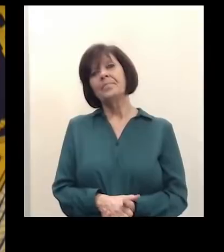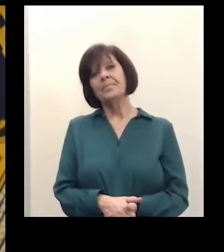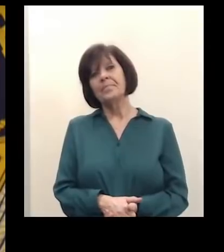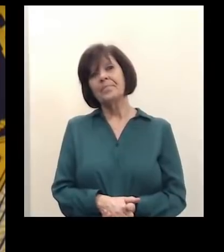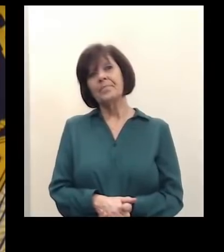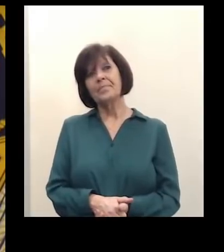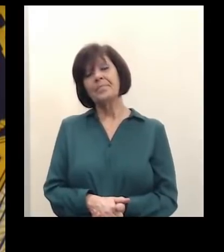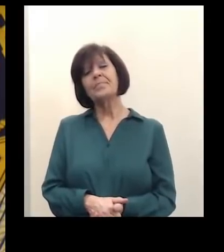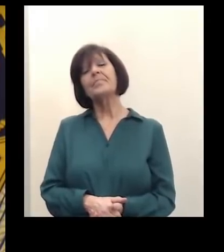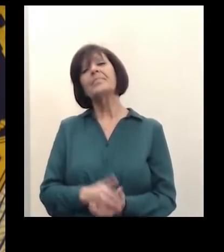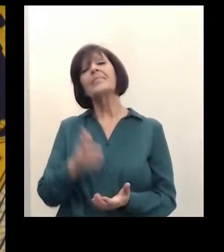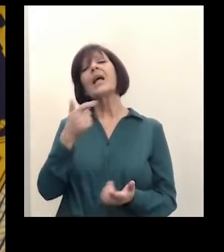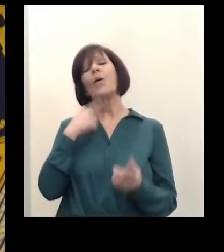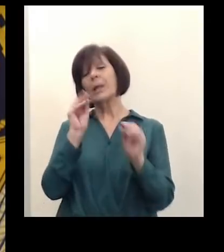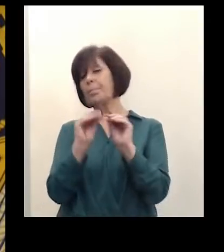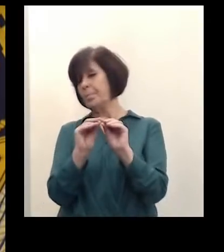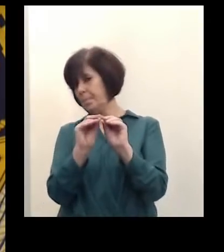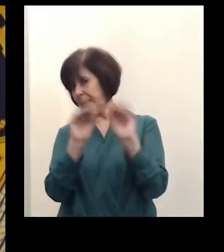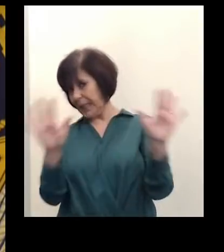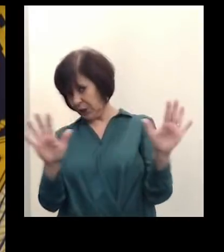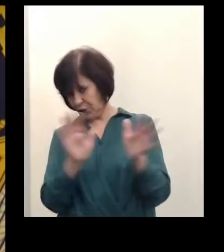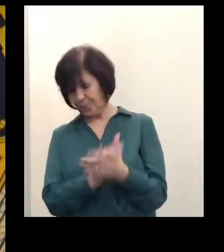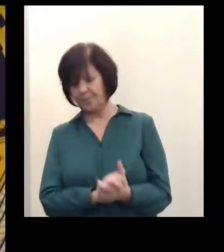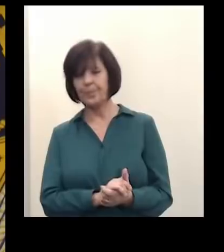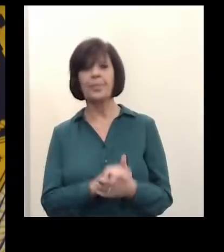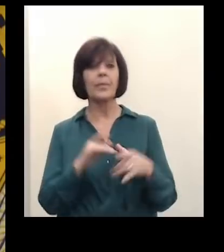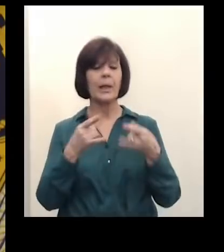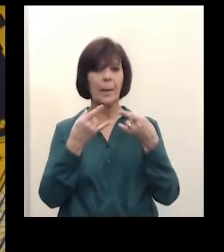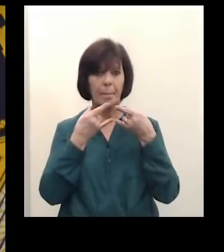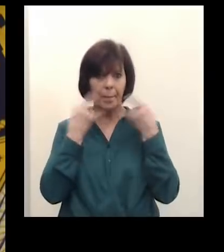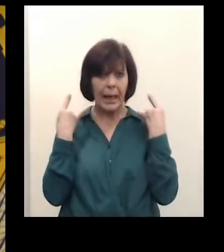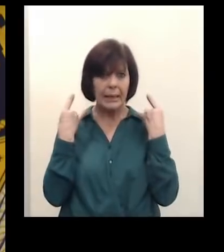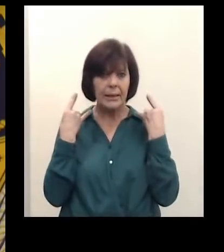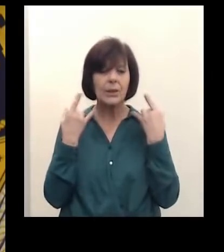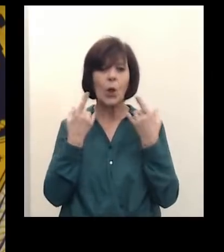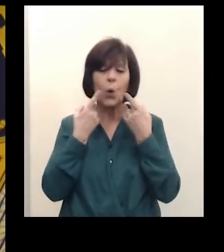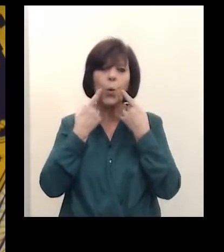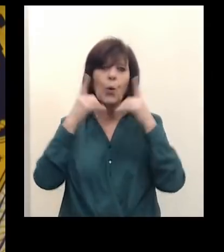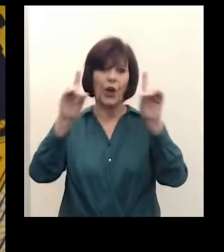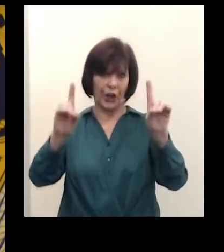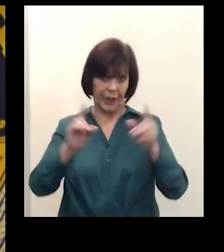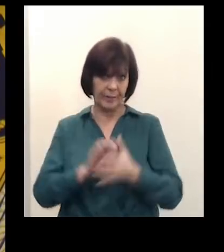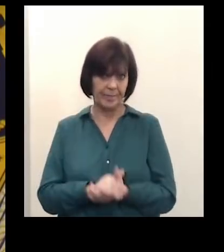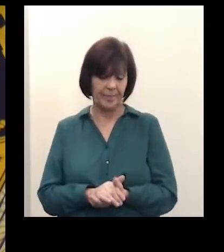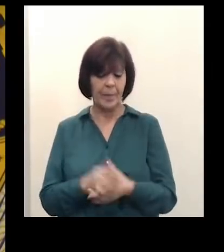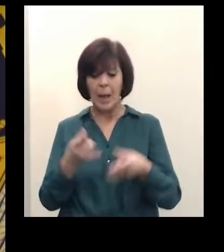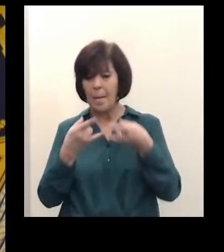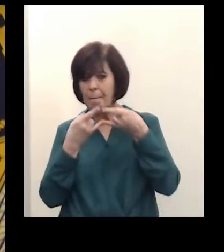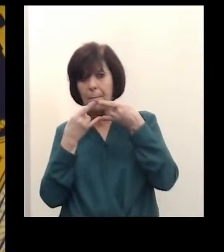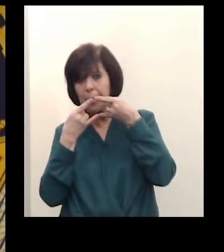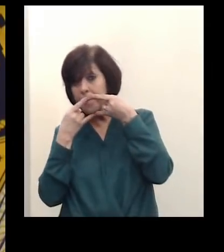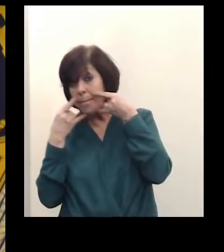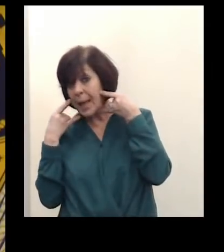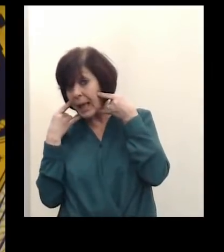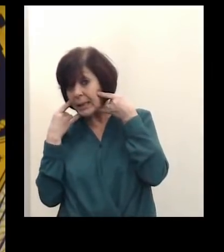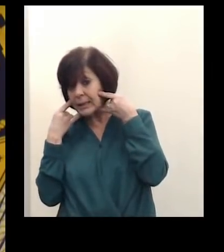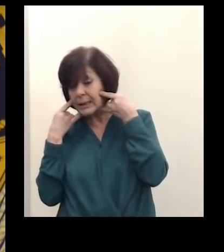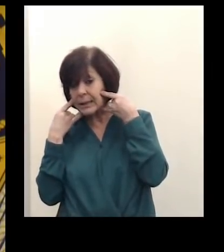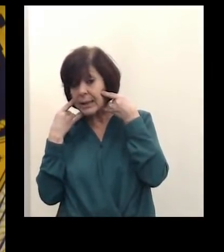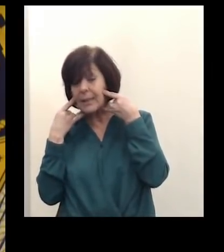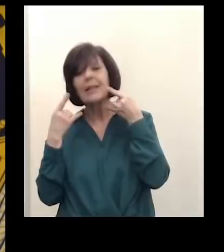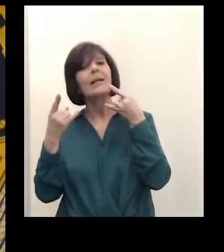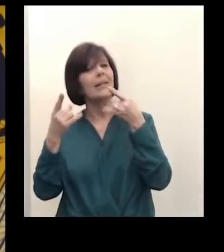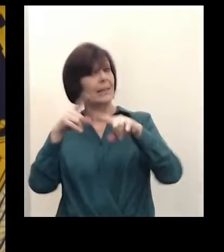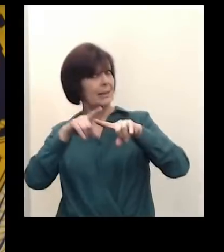So let me be clear. Masks work, but masks are only as good as the quality of mask you